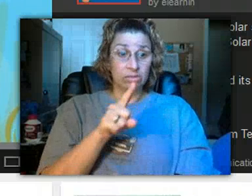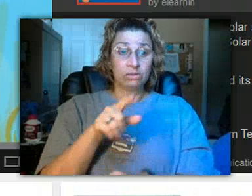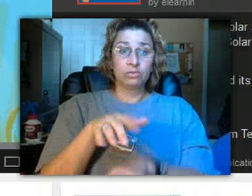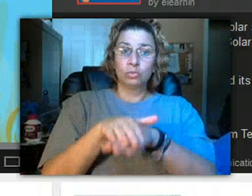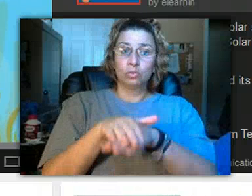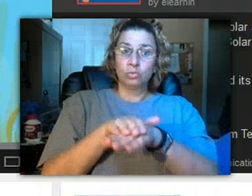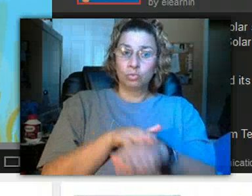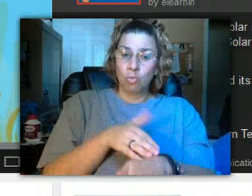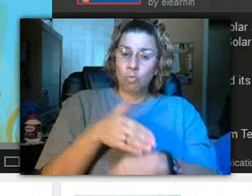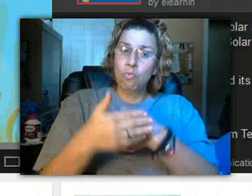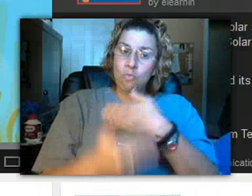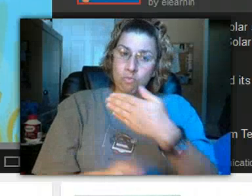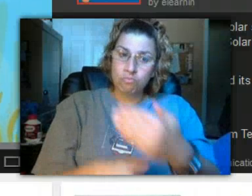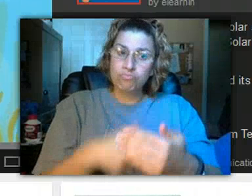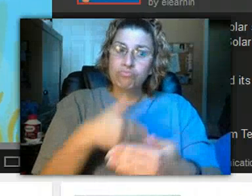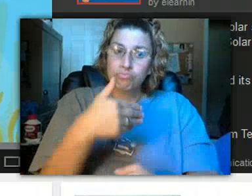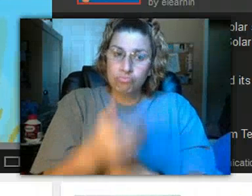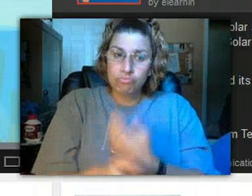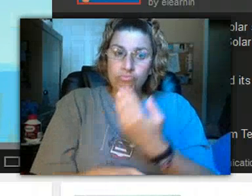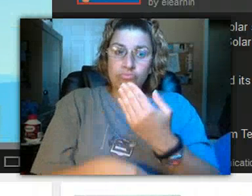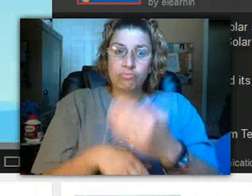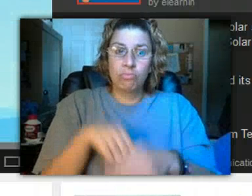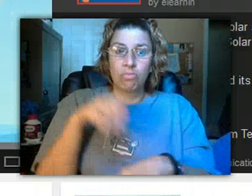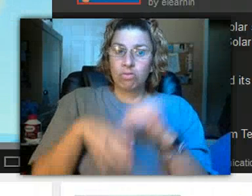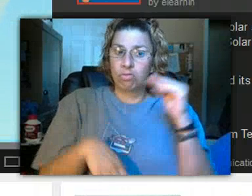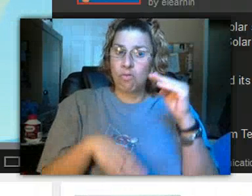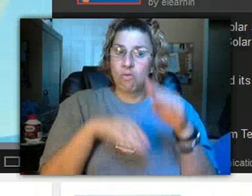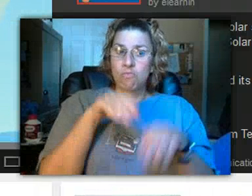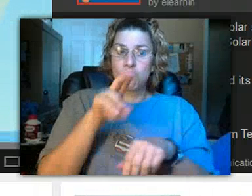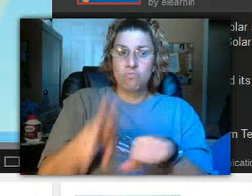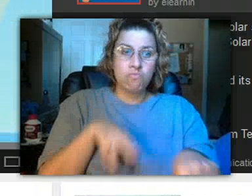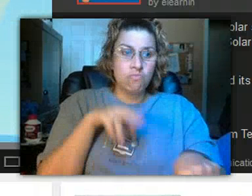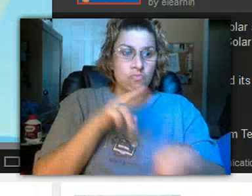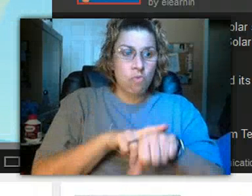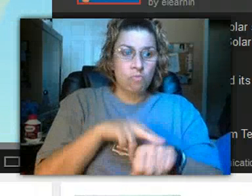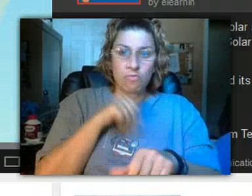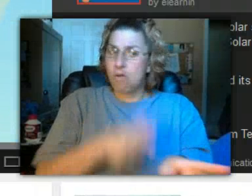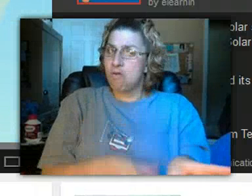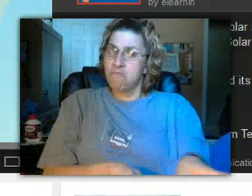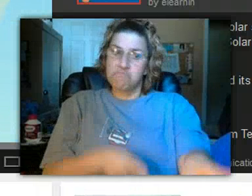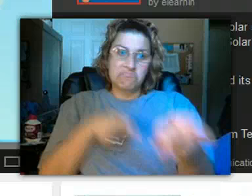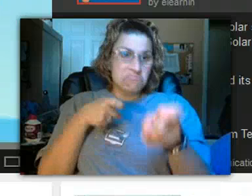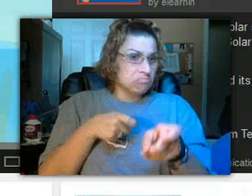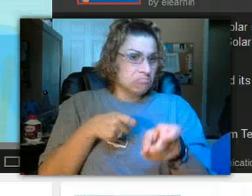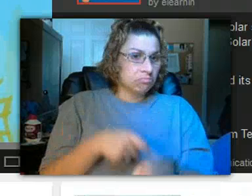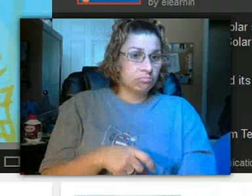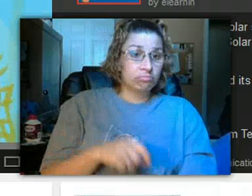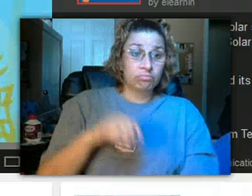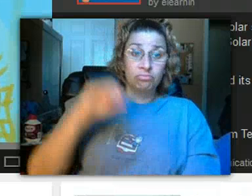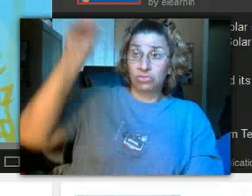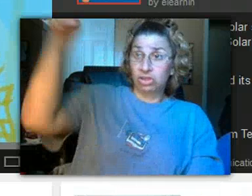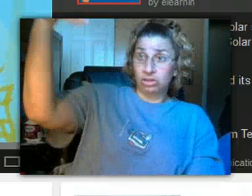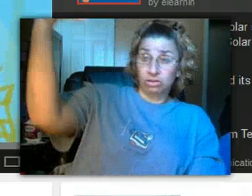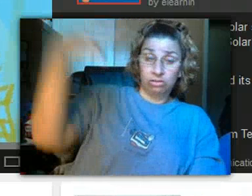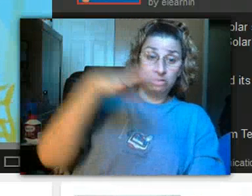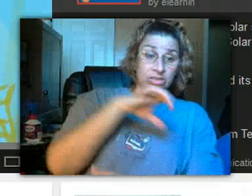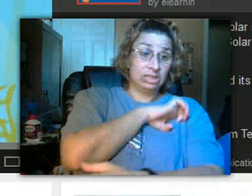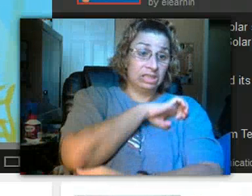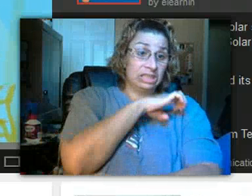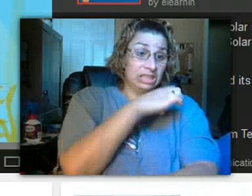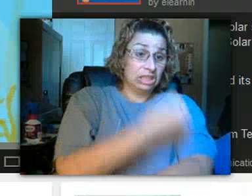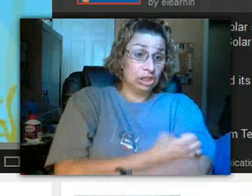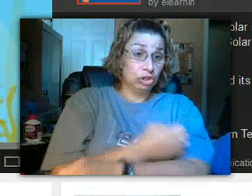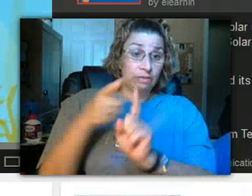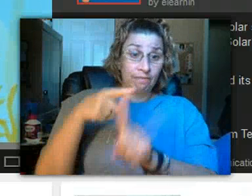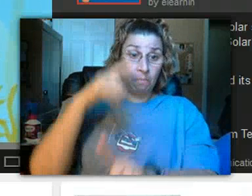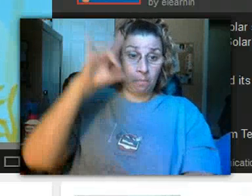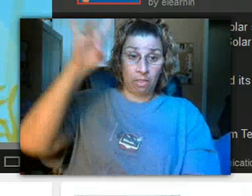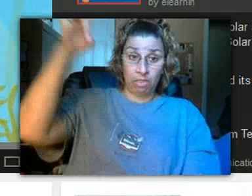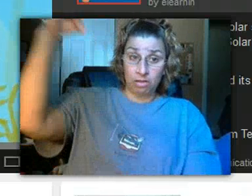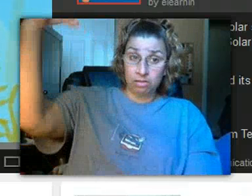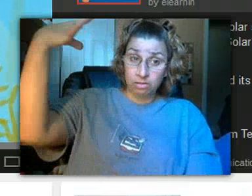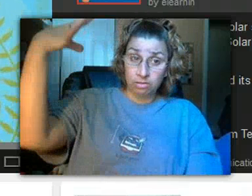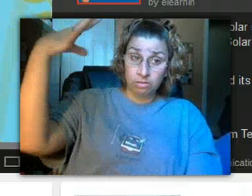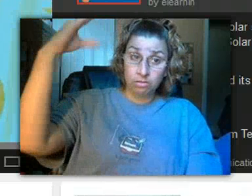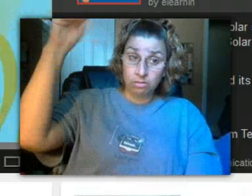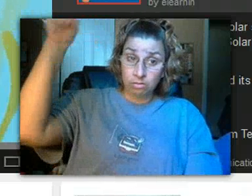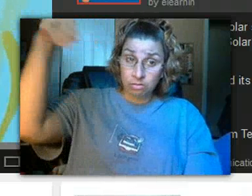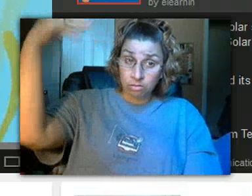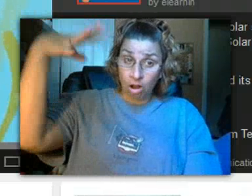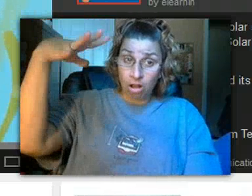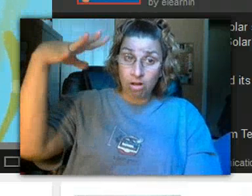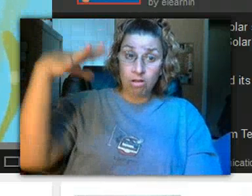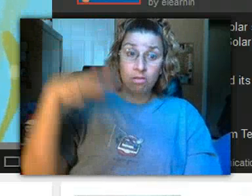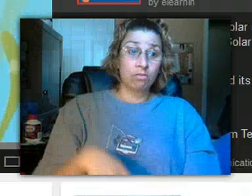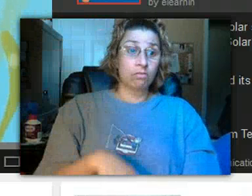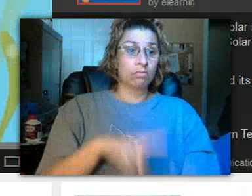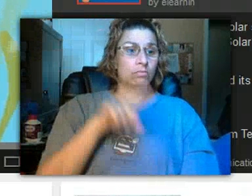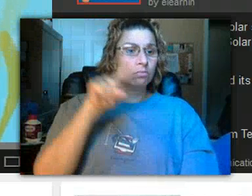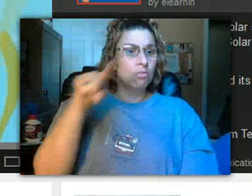a normal photosynthesis. This is because energy from the sun is absorbed by the water layers, and